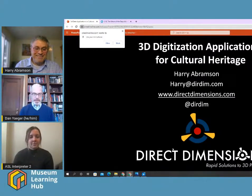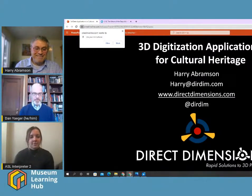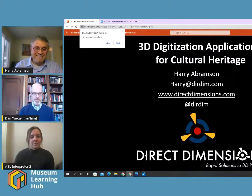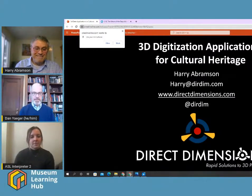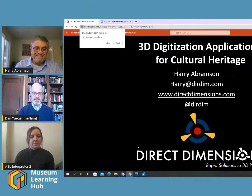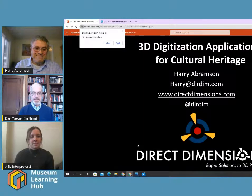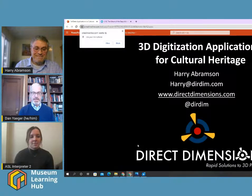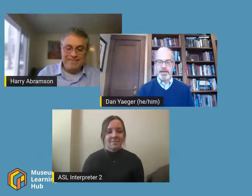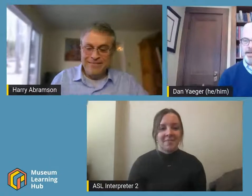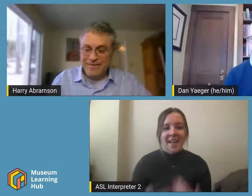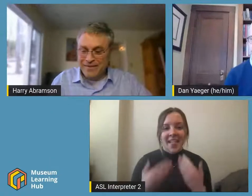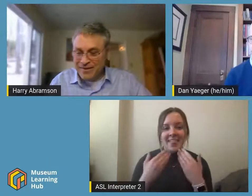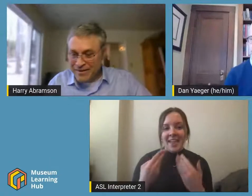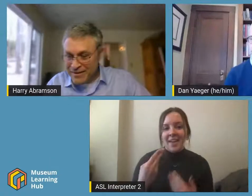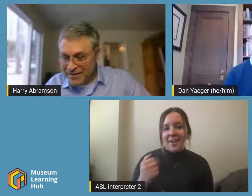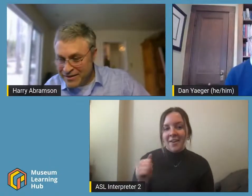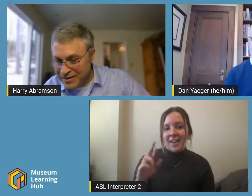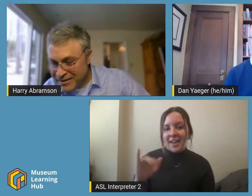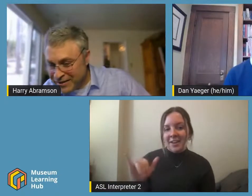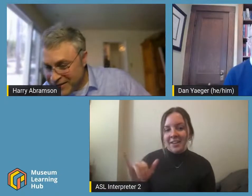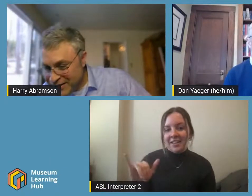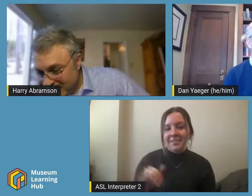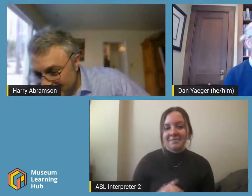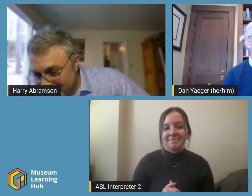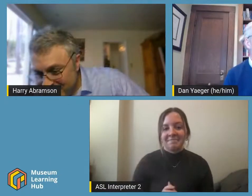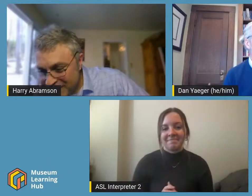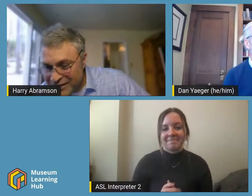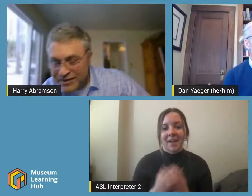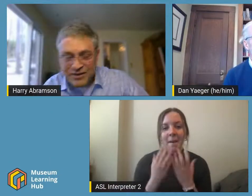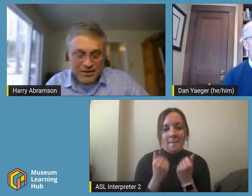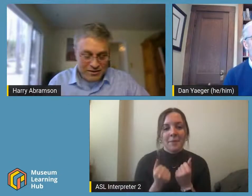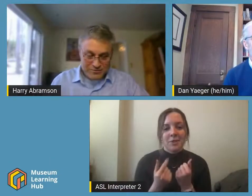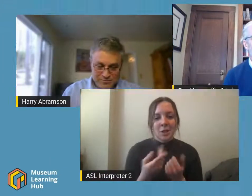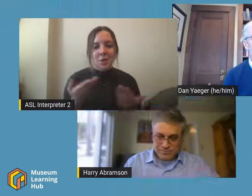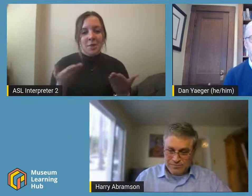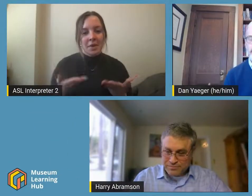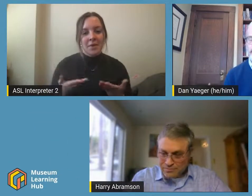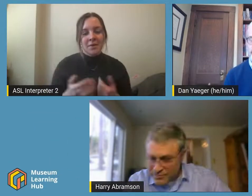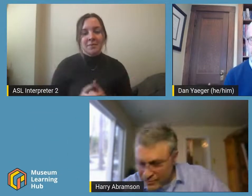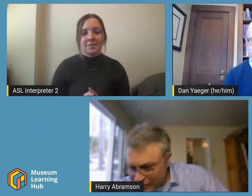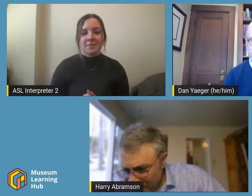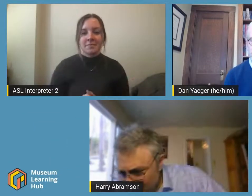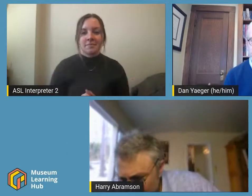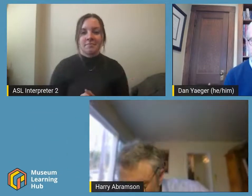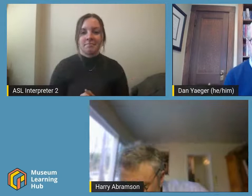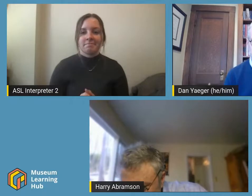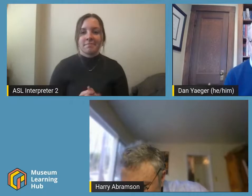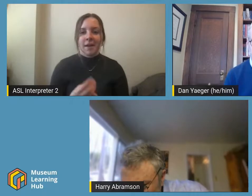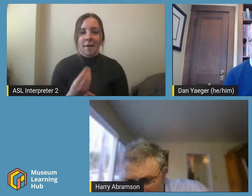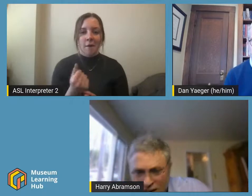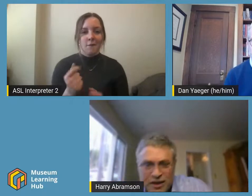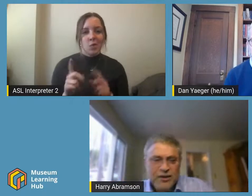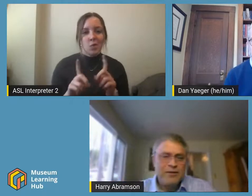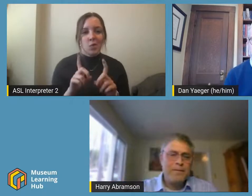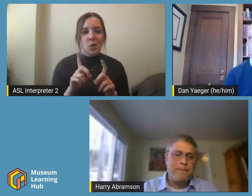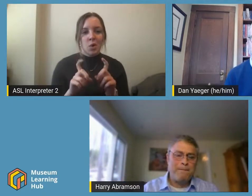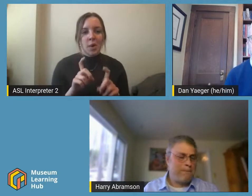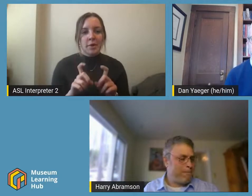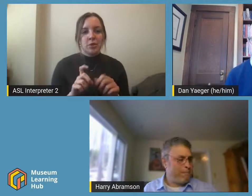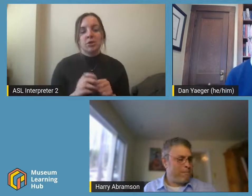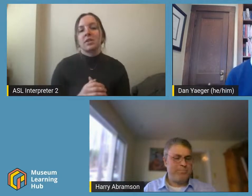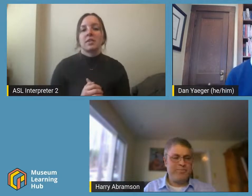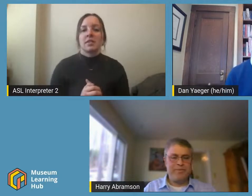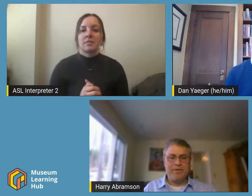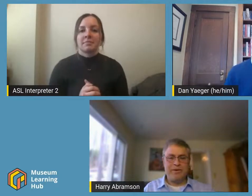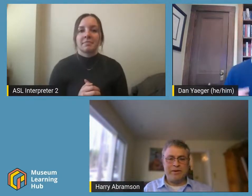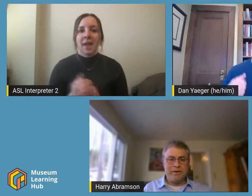Thank you, Harry. Appreciate it. We have a few questions, and it's sort of the thing that it seems, of course, on the top of